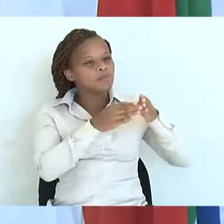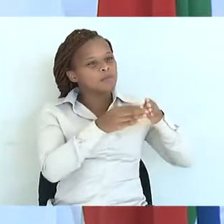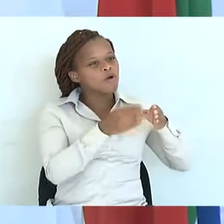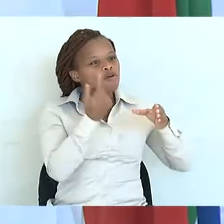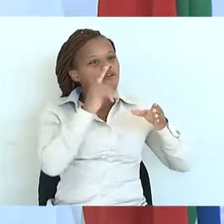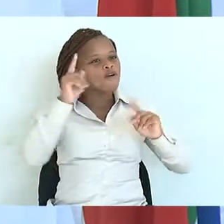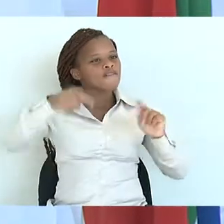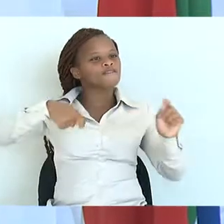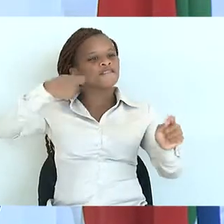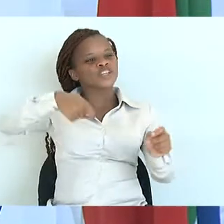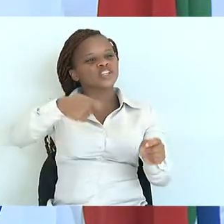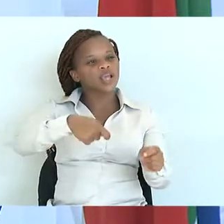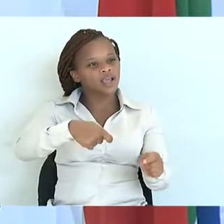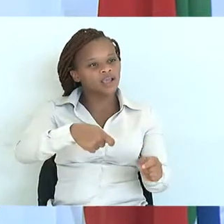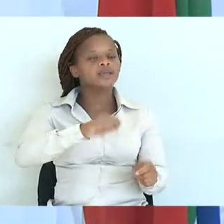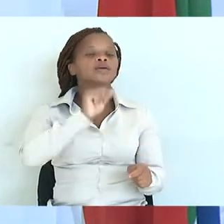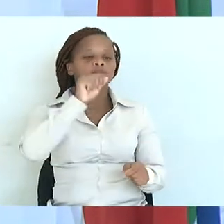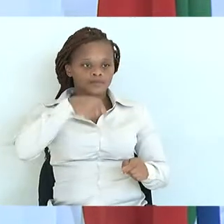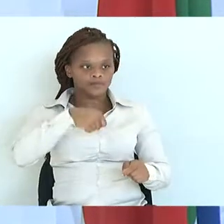ezofuya ofish.